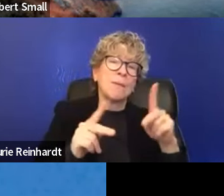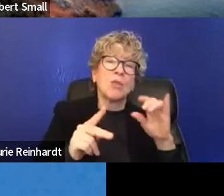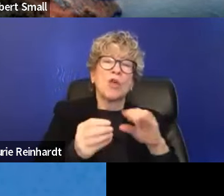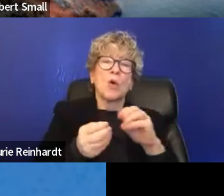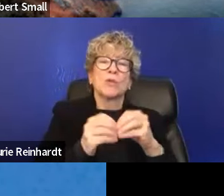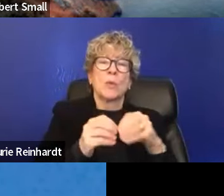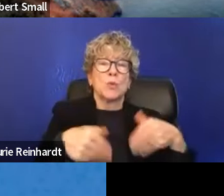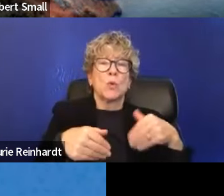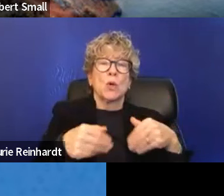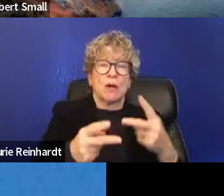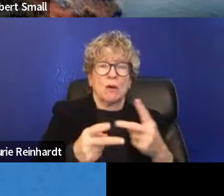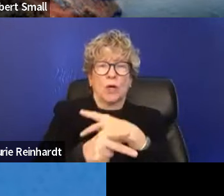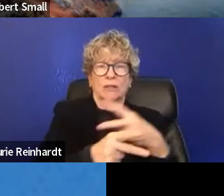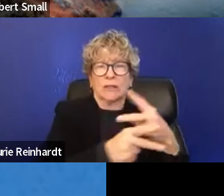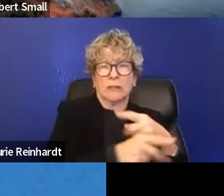but they're true.